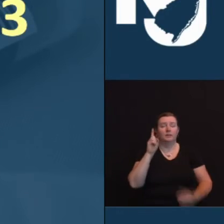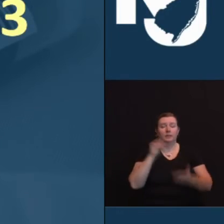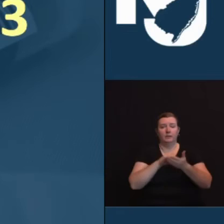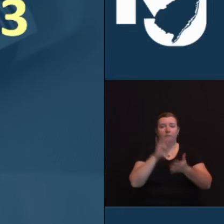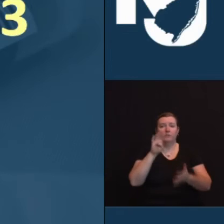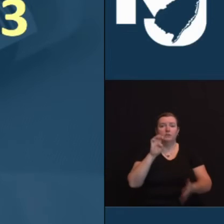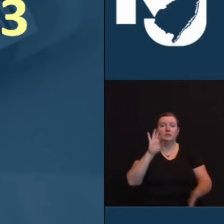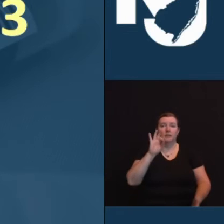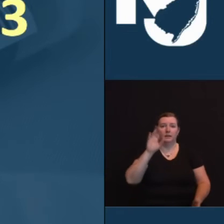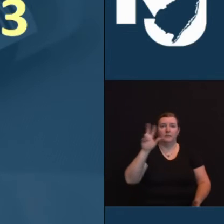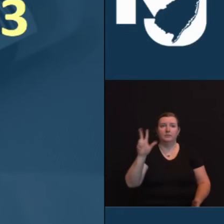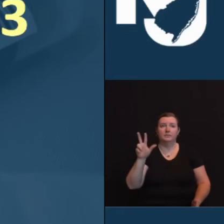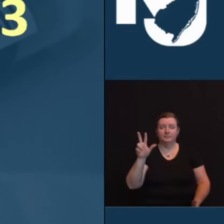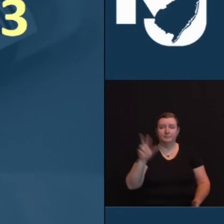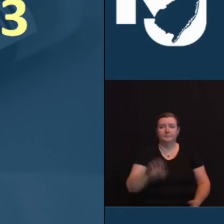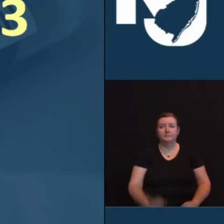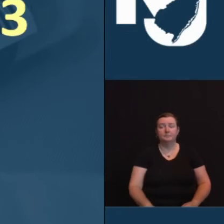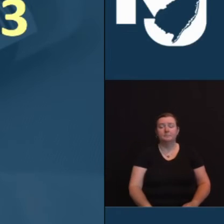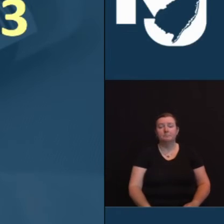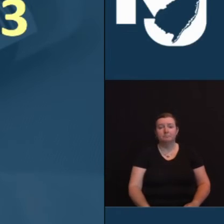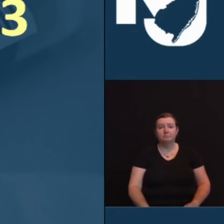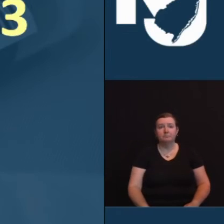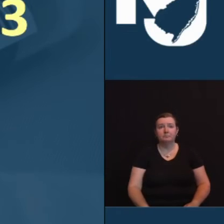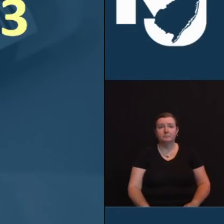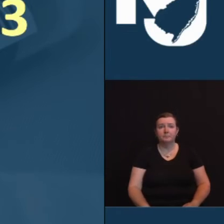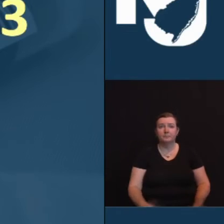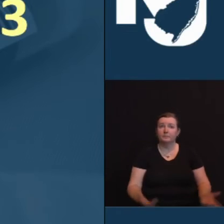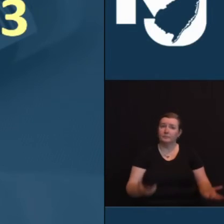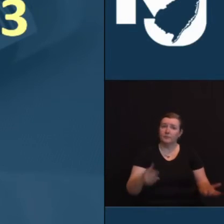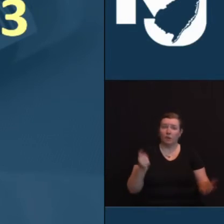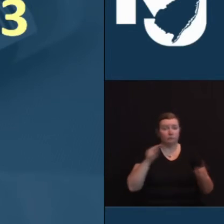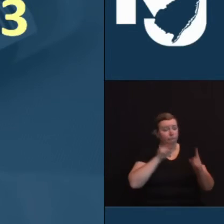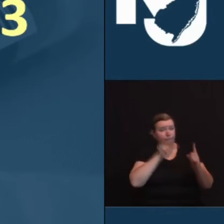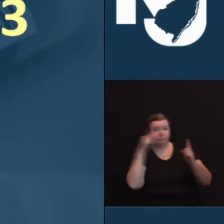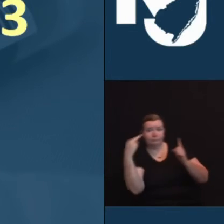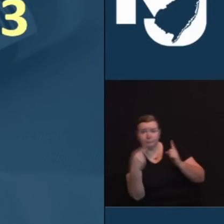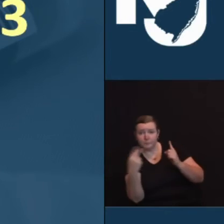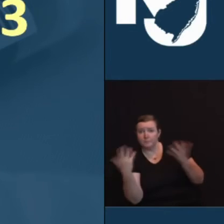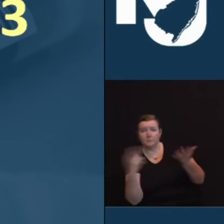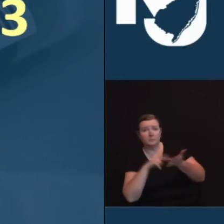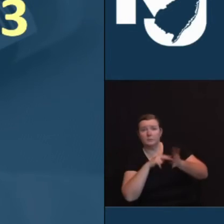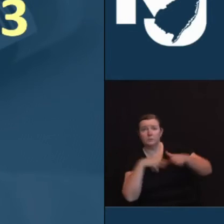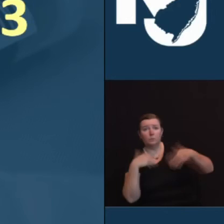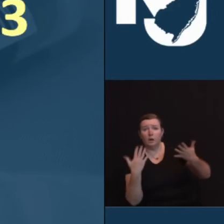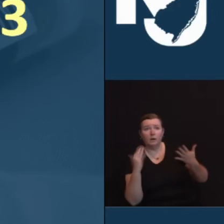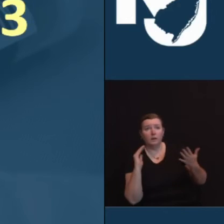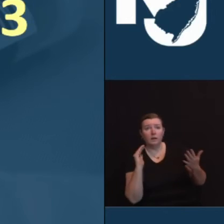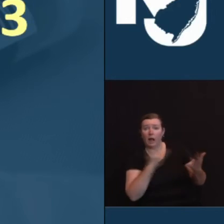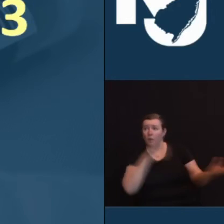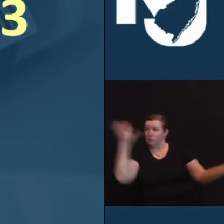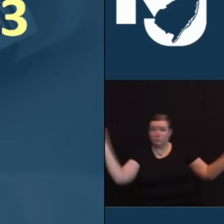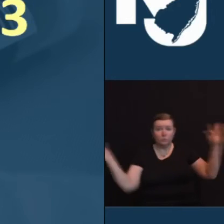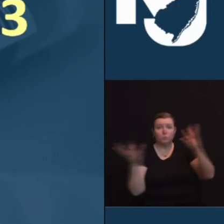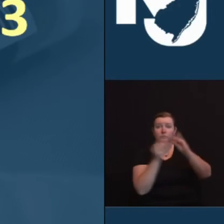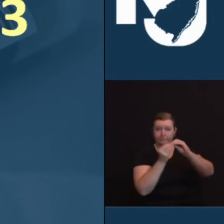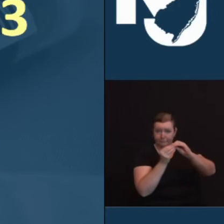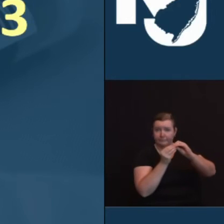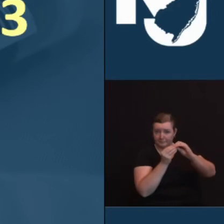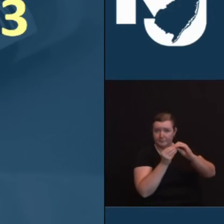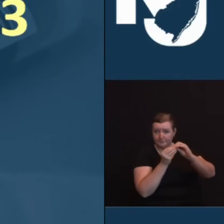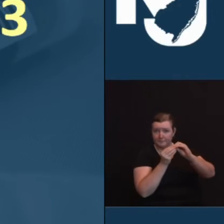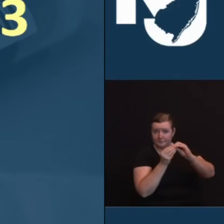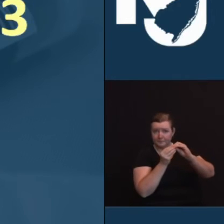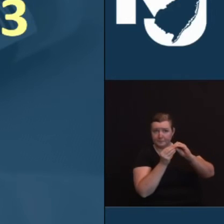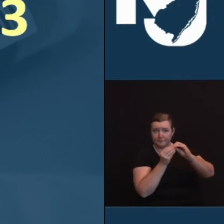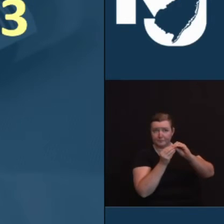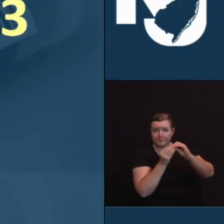281,493. Another way to look at this is that 5% of our entire cumulative total has come in the past 4